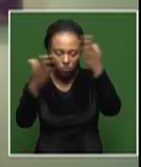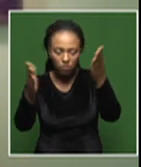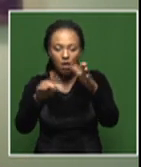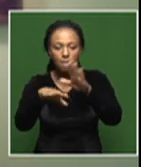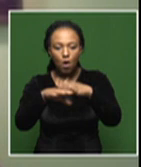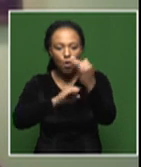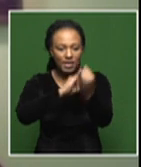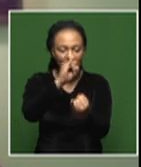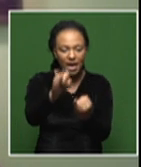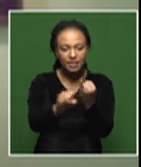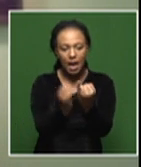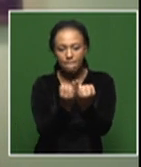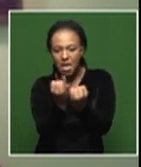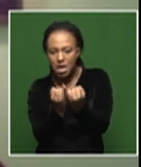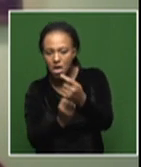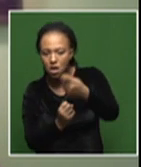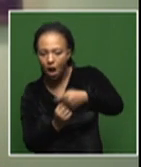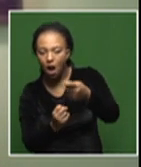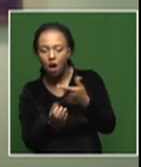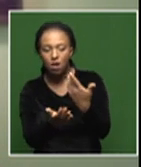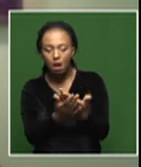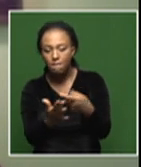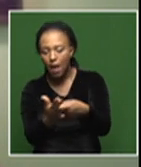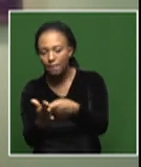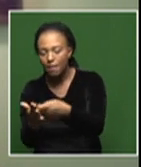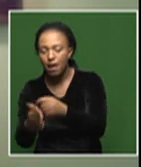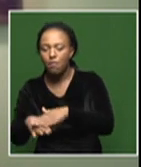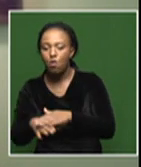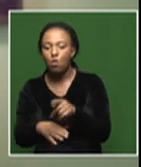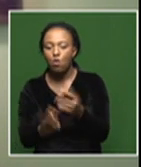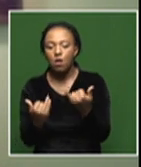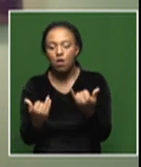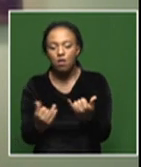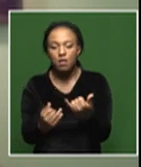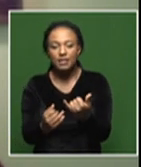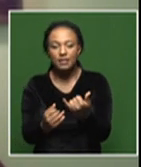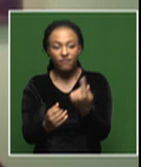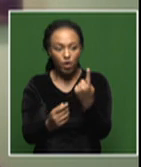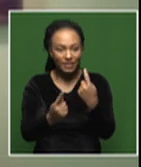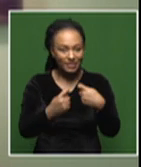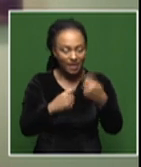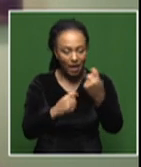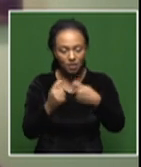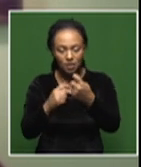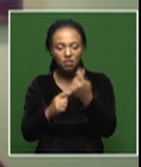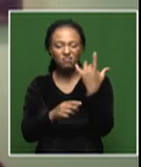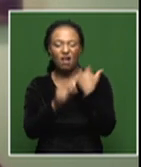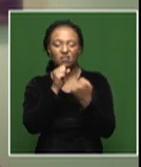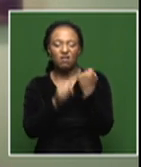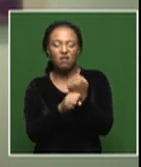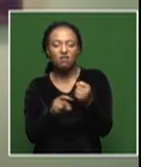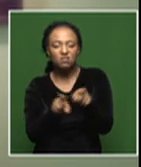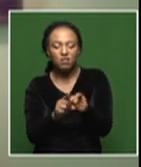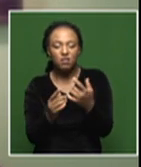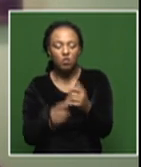international bidders and collectors on our platforms than ever before. Every single sale we've had over the last year has